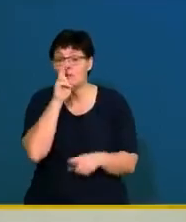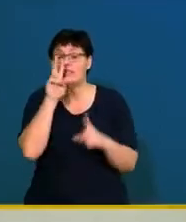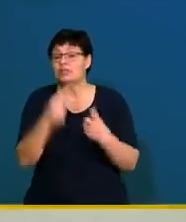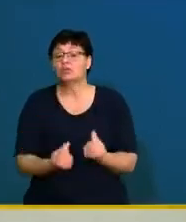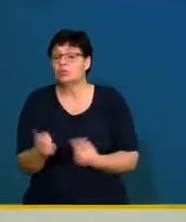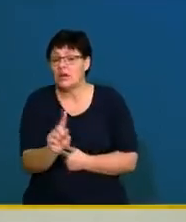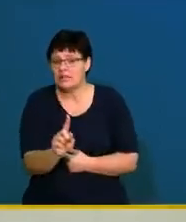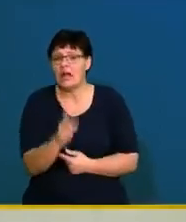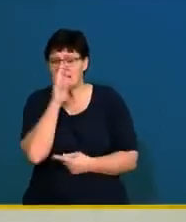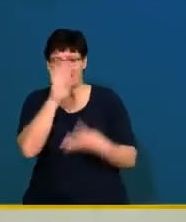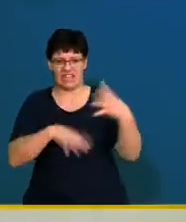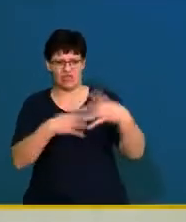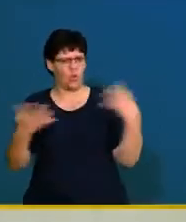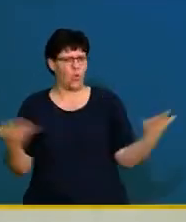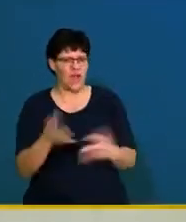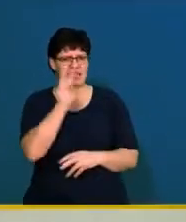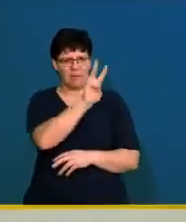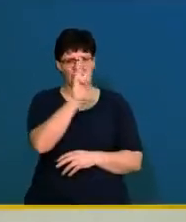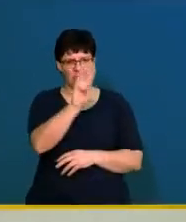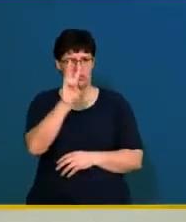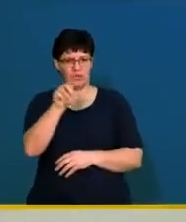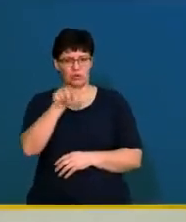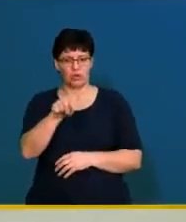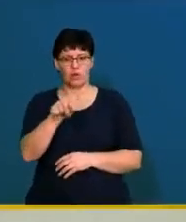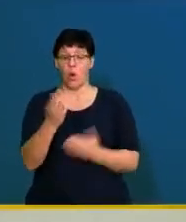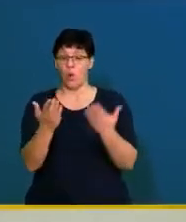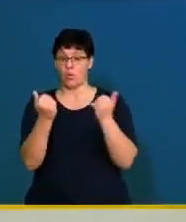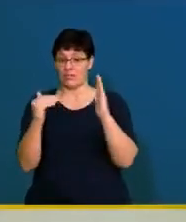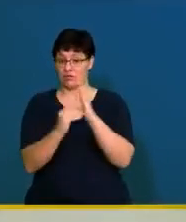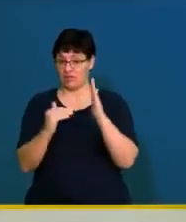need to do is check out the schedule on